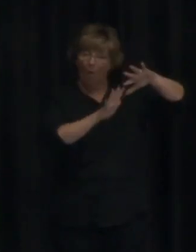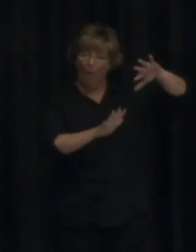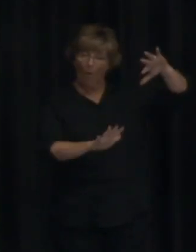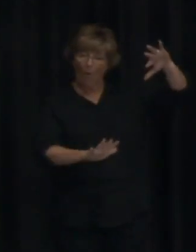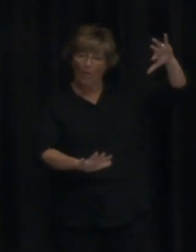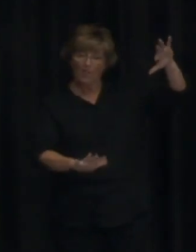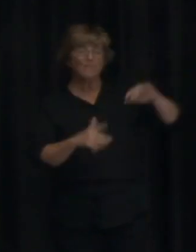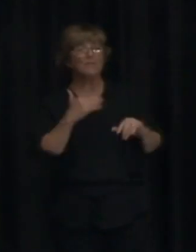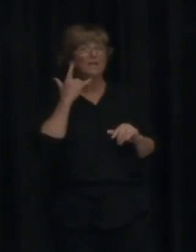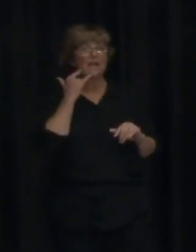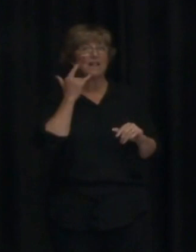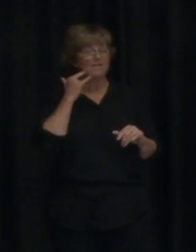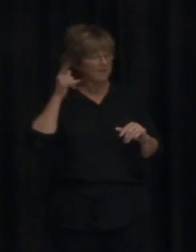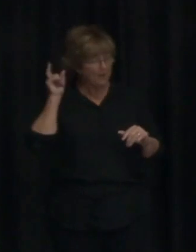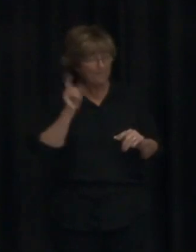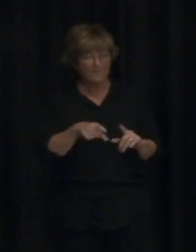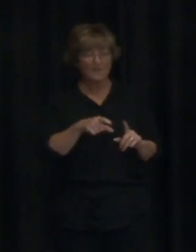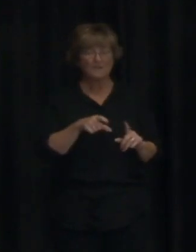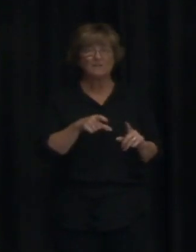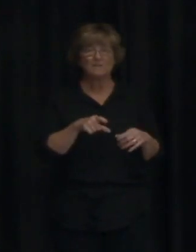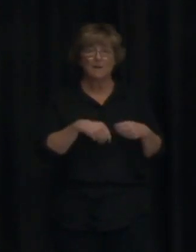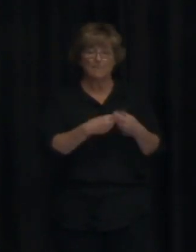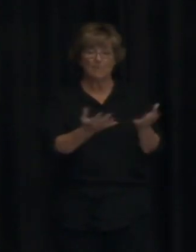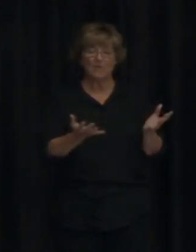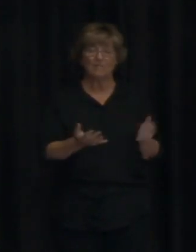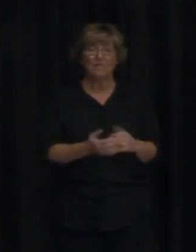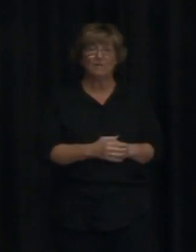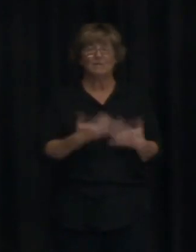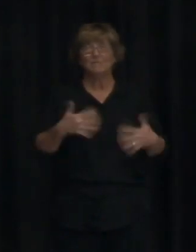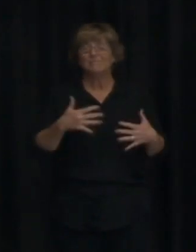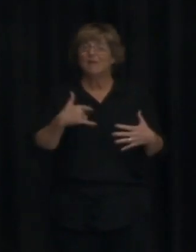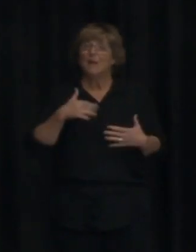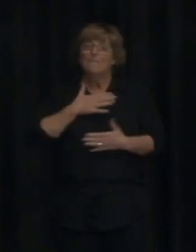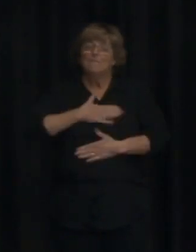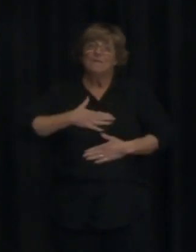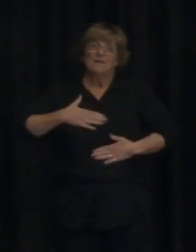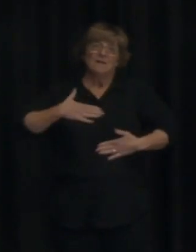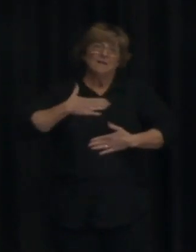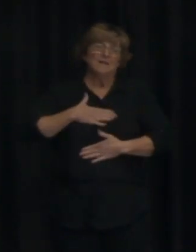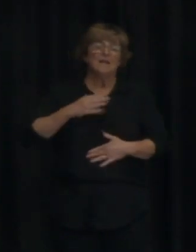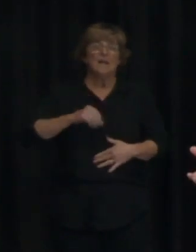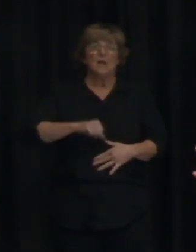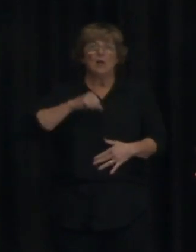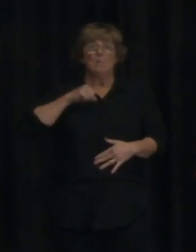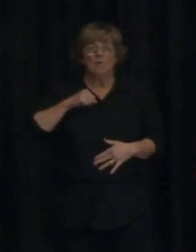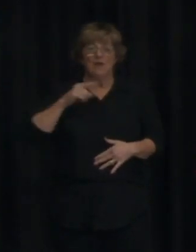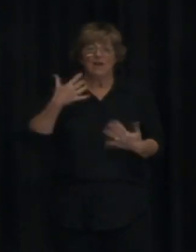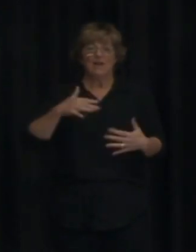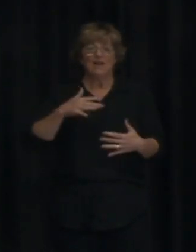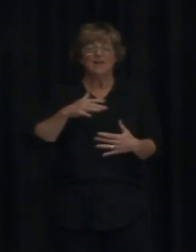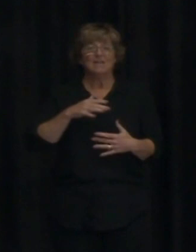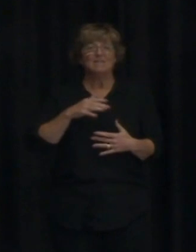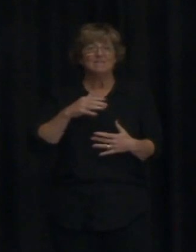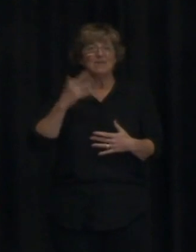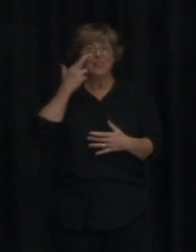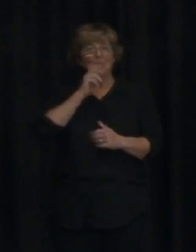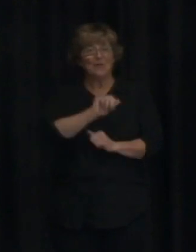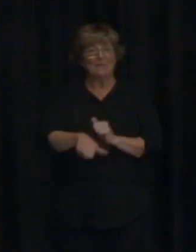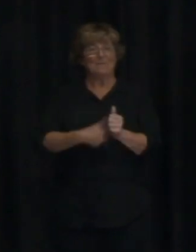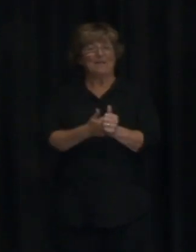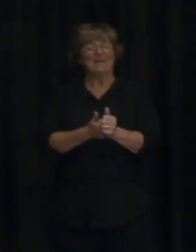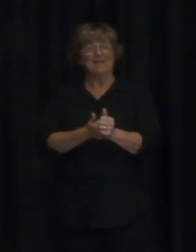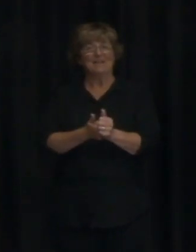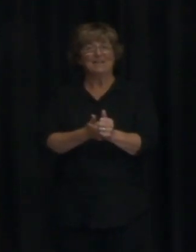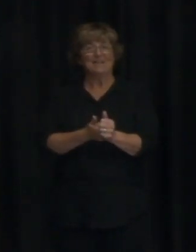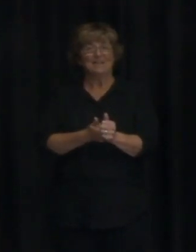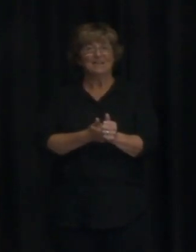California, and that's what this package provides. So I couldn't be more pleased and proud of the spirit that brings us here as